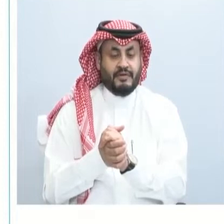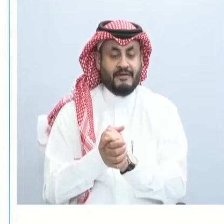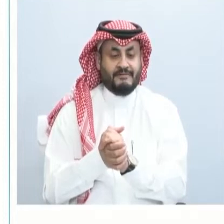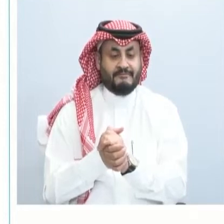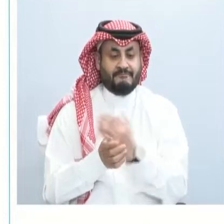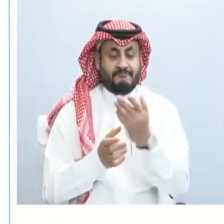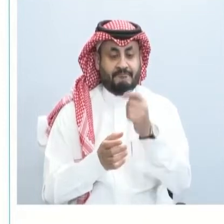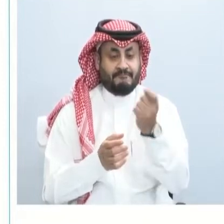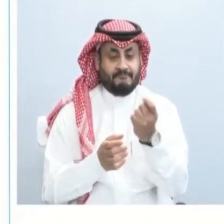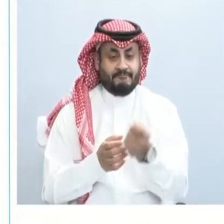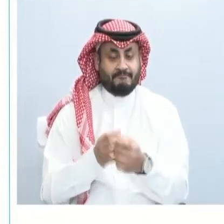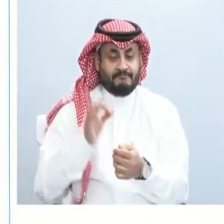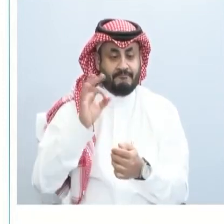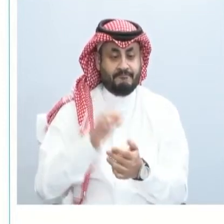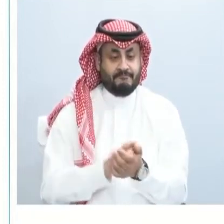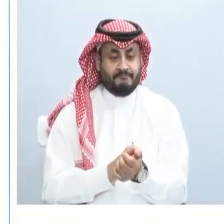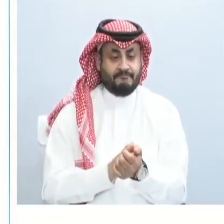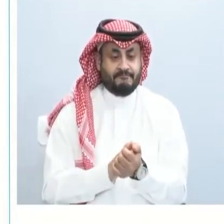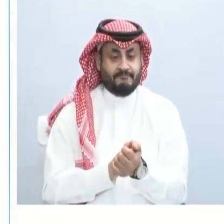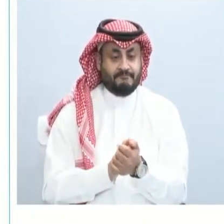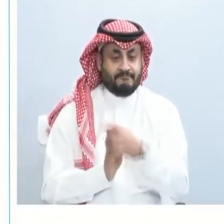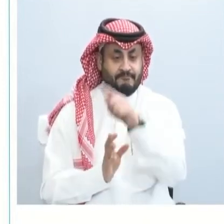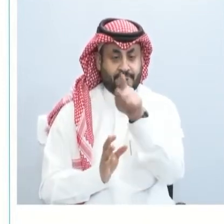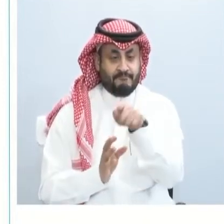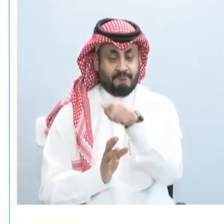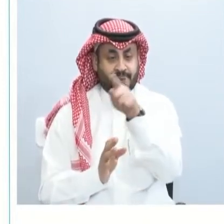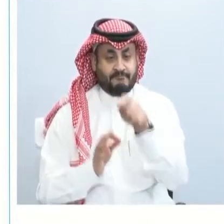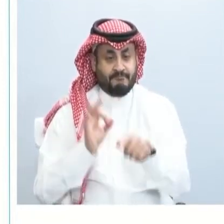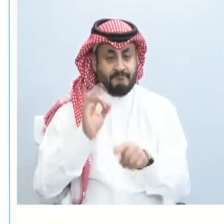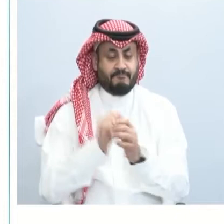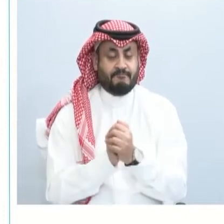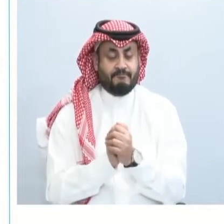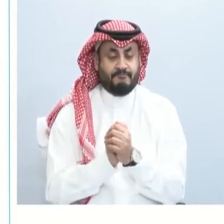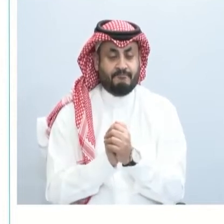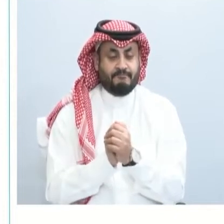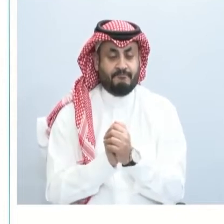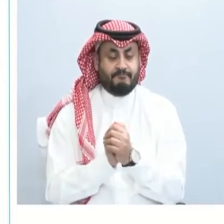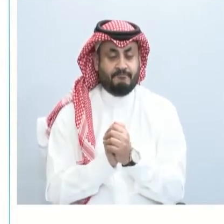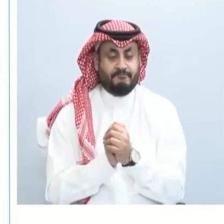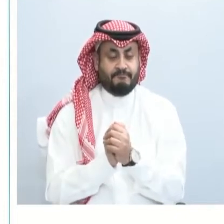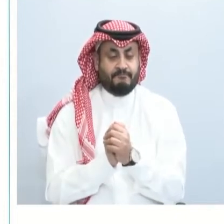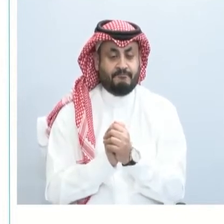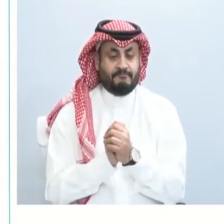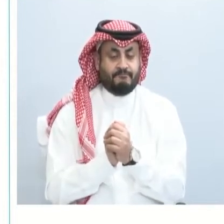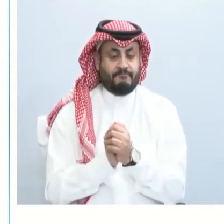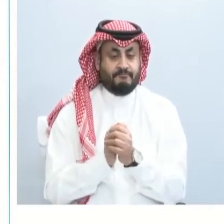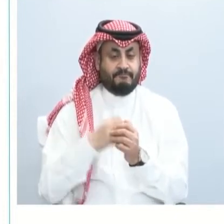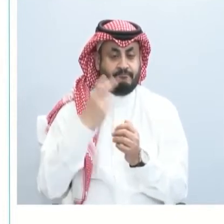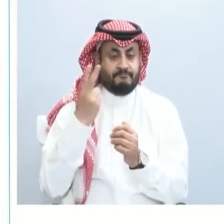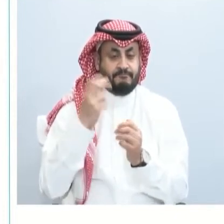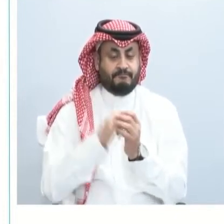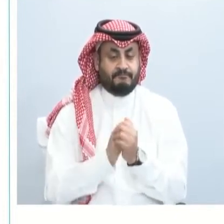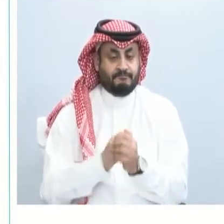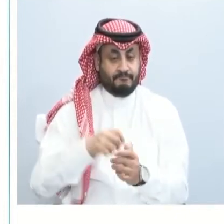write letter F, and then here we will go circle the letter F. And let's see number